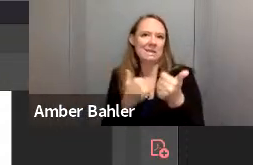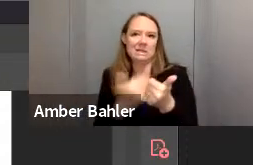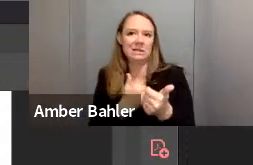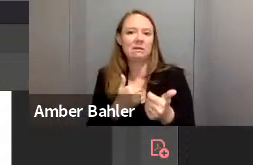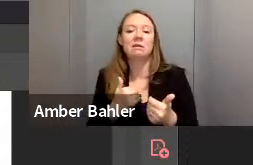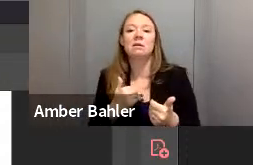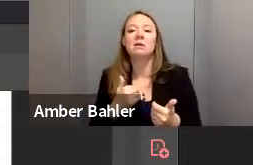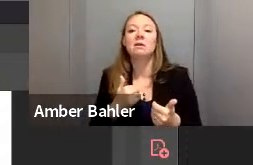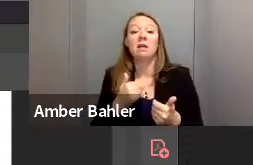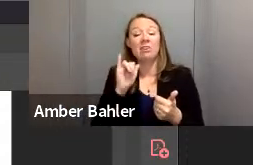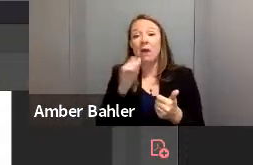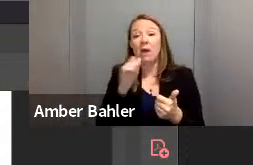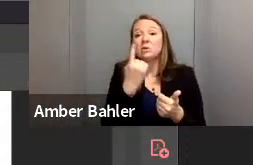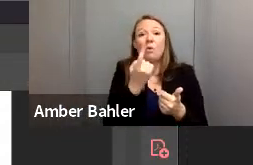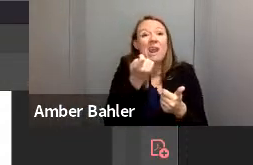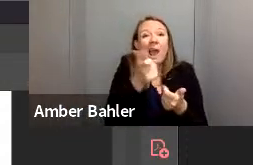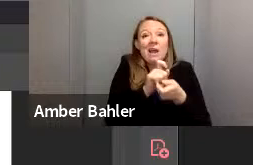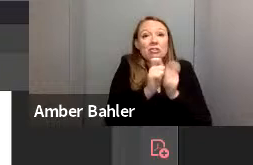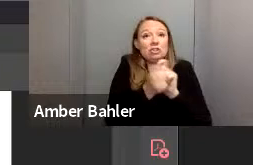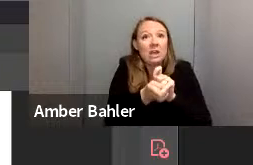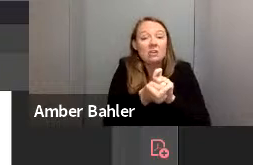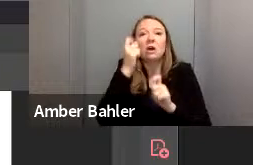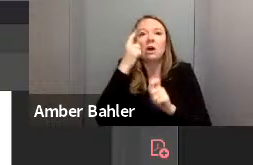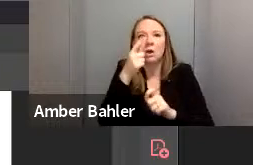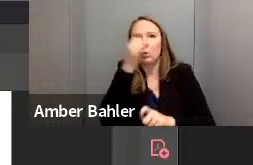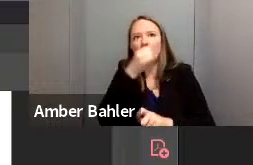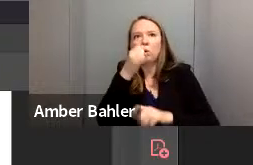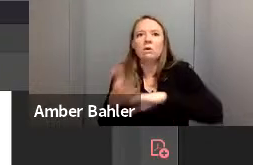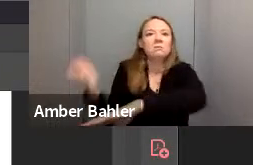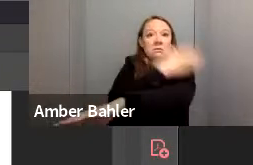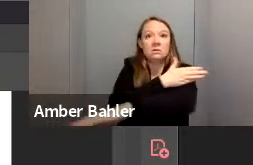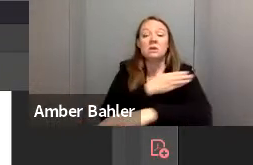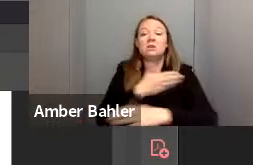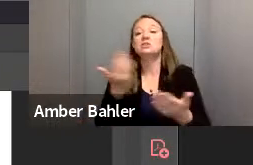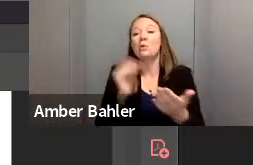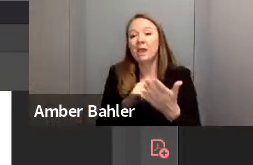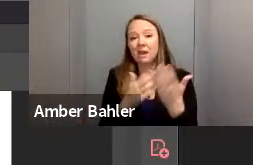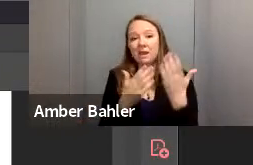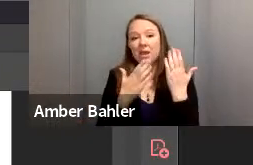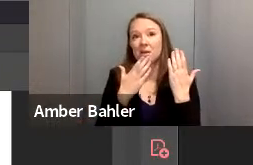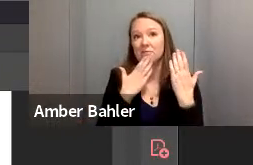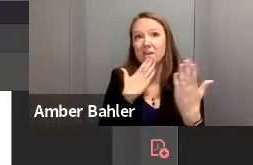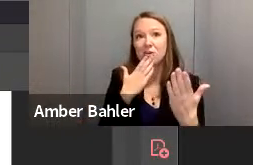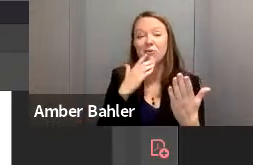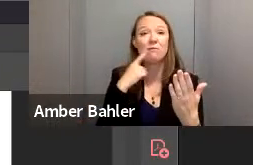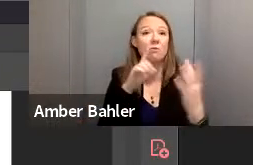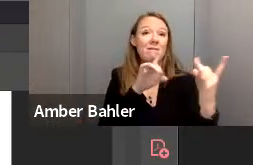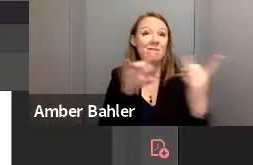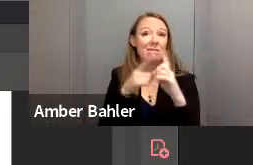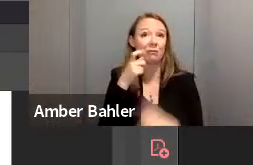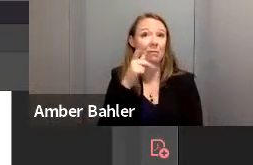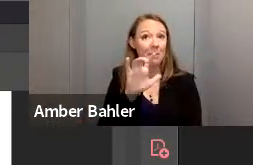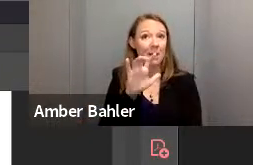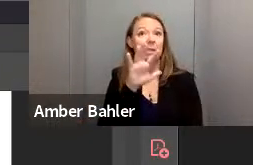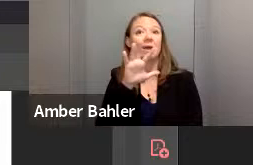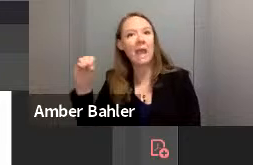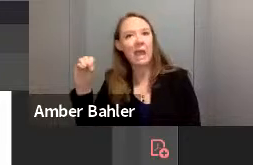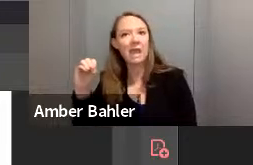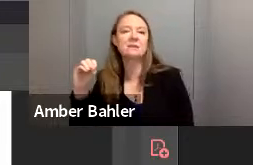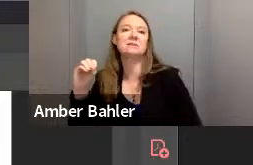And in my opinion, I really appreciated the input both from the public and those folks at Pitt on that. Next slide.